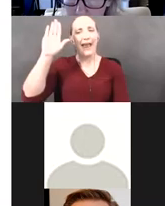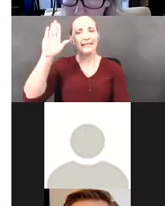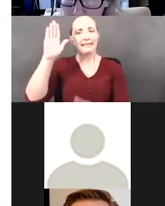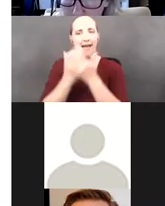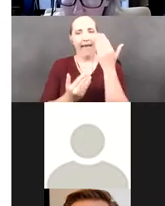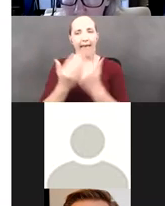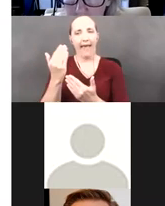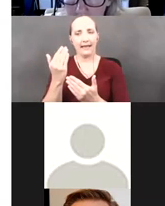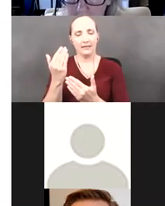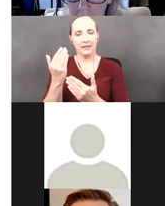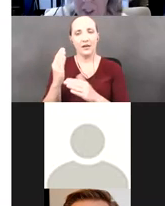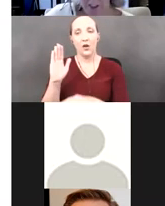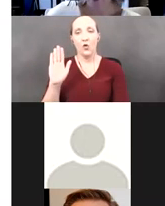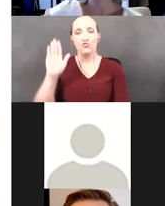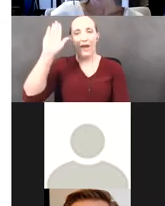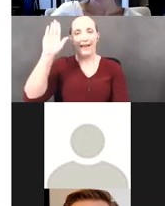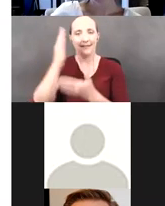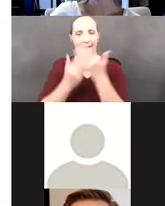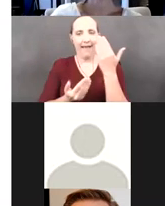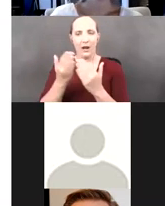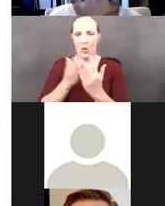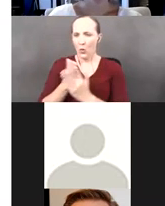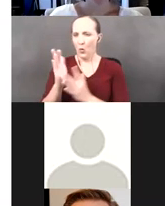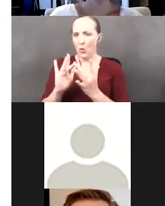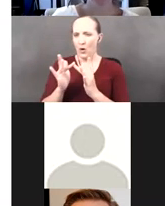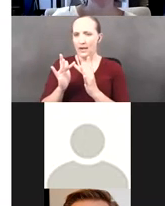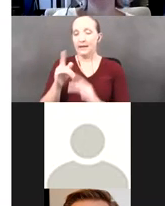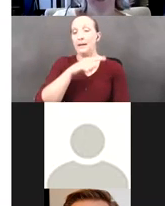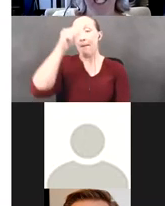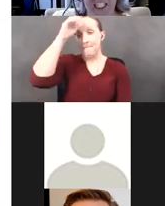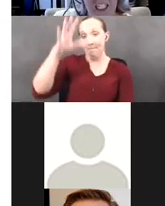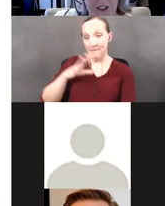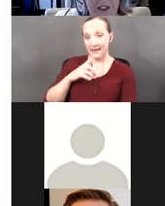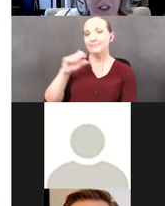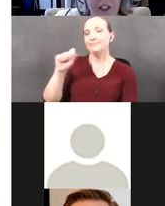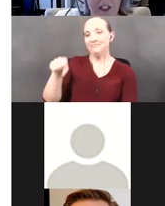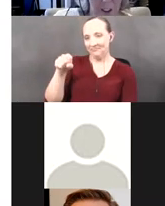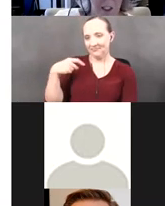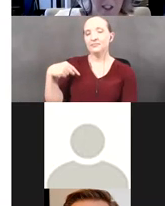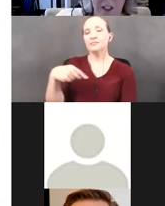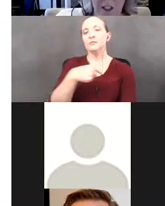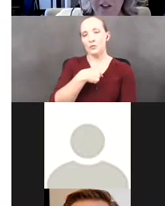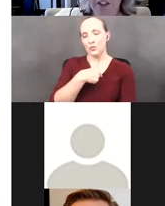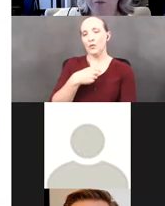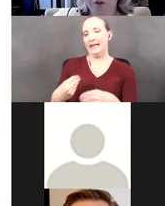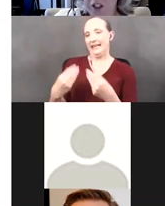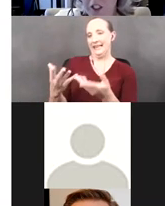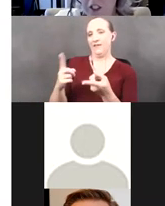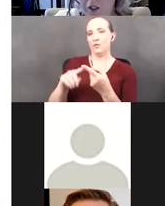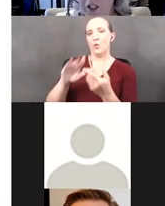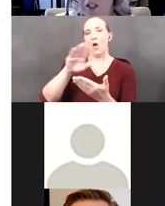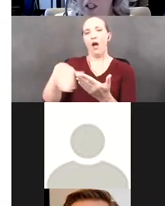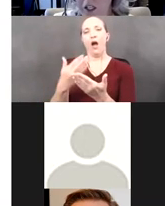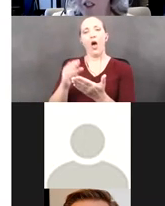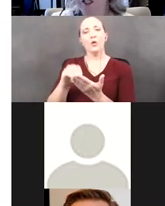Levantar la mano I can go ahead and answer virtualmente. this question. Yo So we puedo do Thank you. contestar actually esa push pregunta. out that extension to all of Sí our hemos student añadido Chromebooks in esa the district.